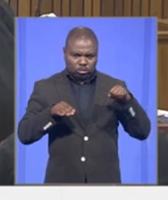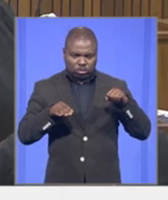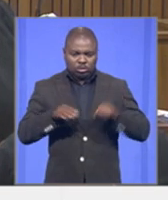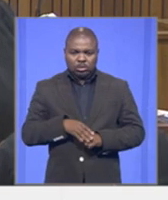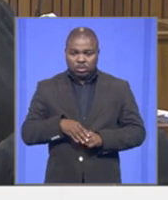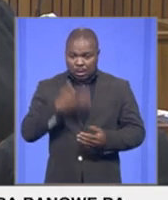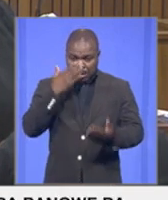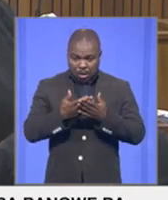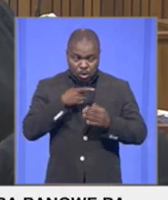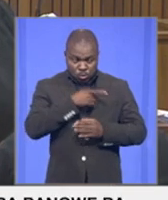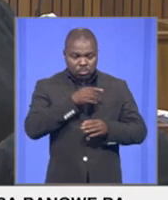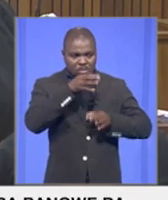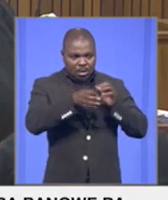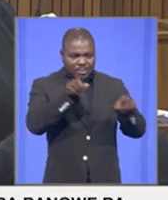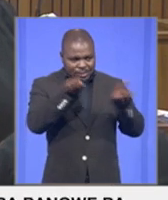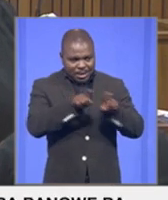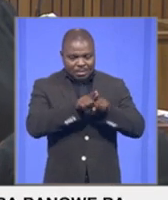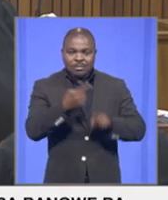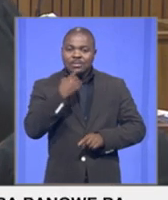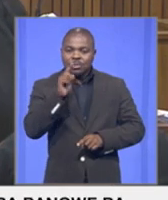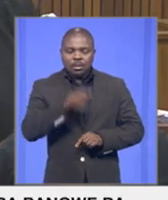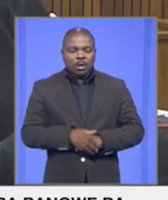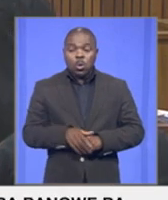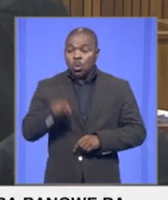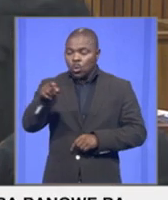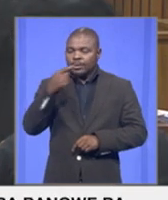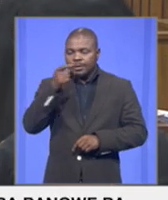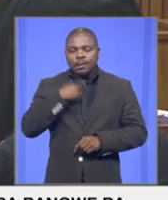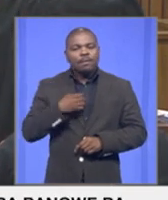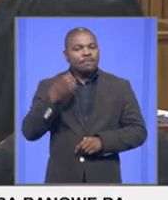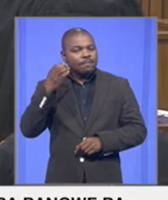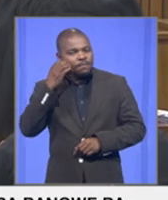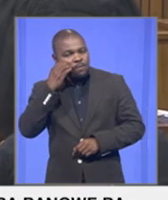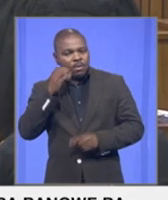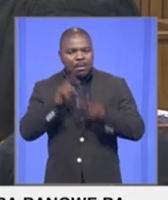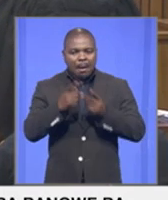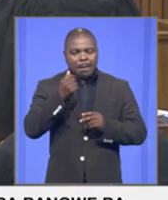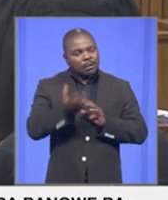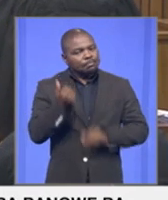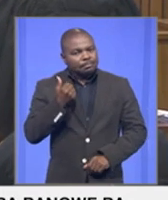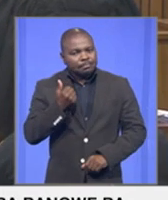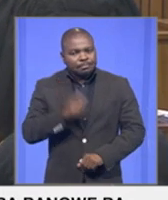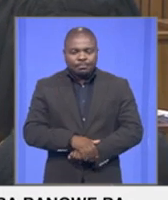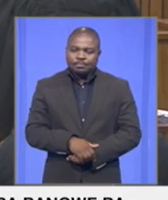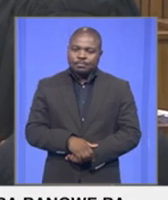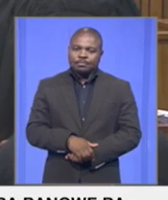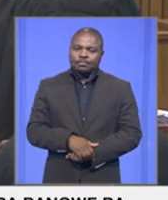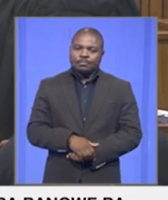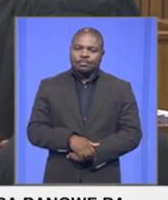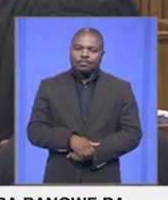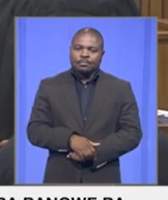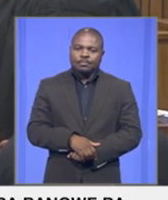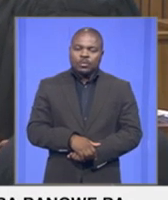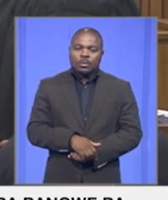to repeat the exact words? Wathi khiphani imali nama cell phone. He said, take out money and cell